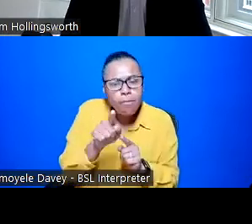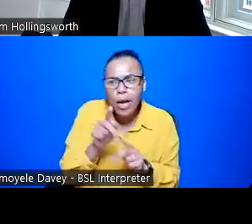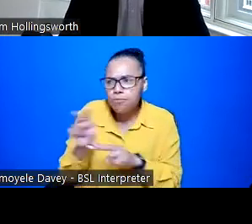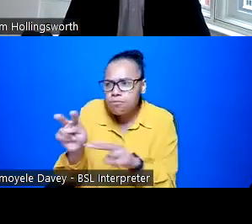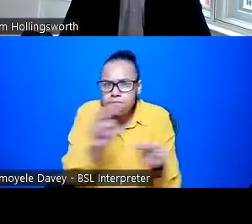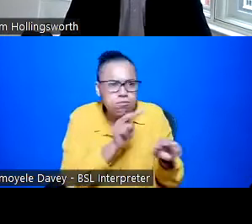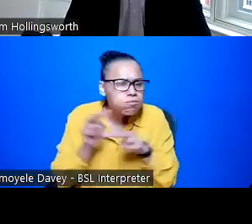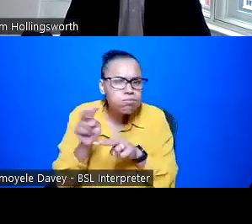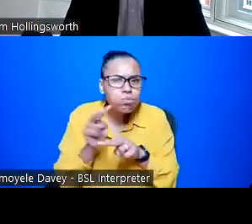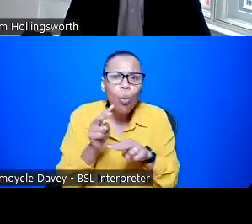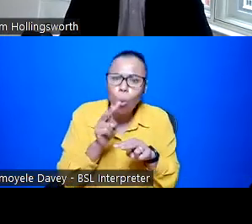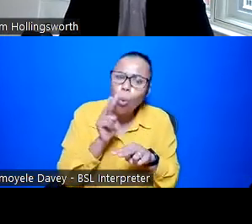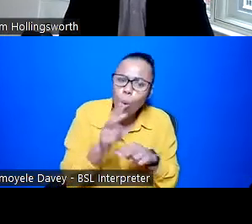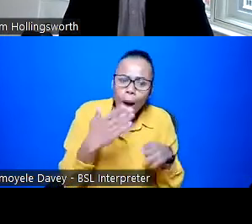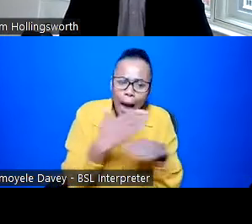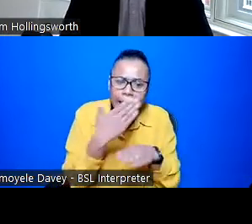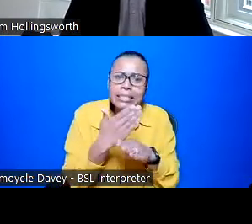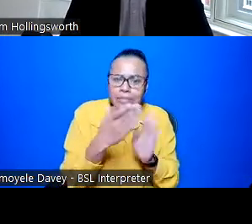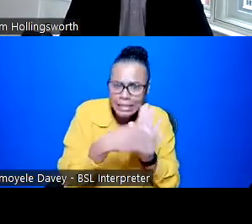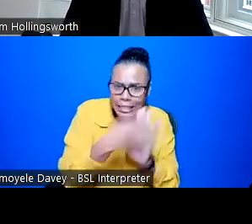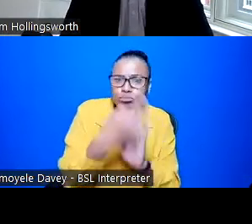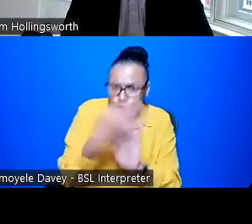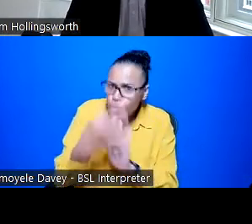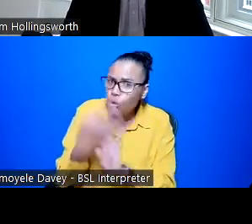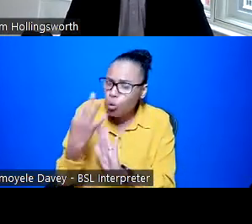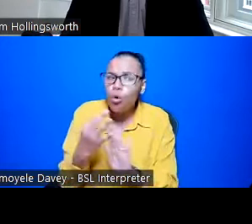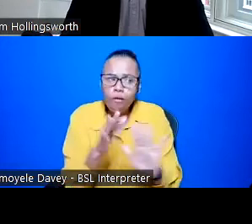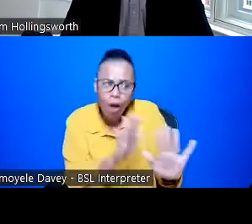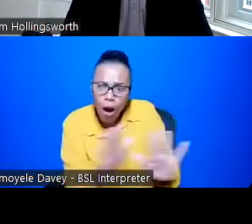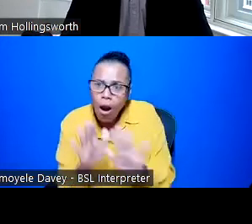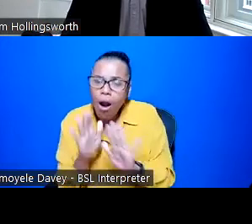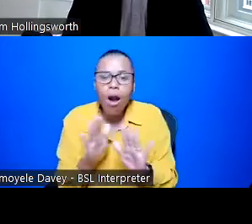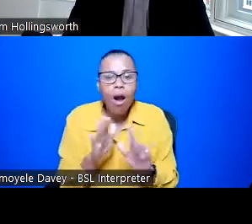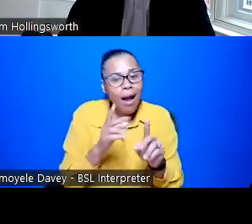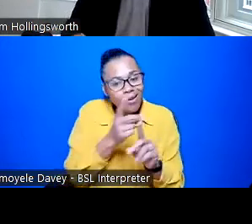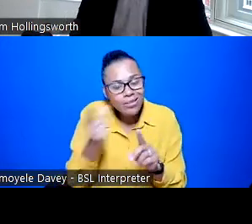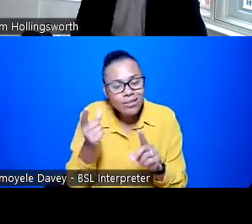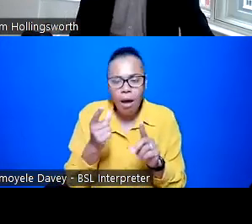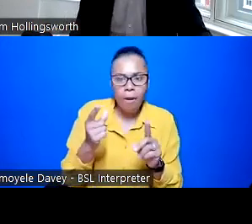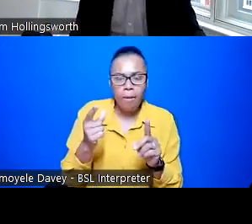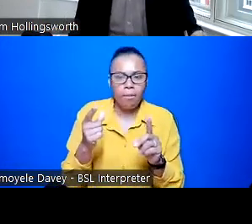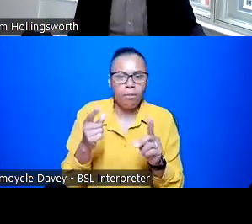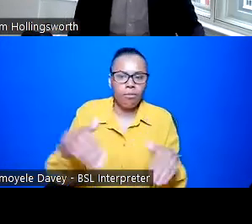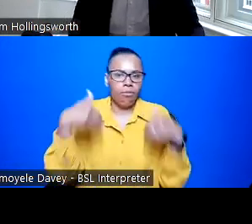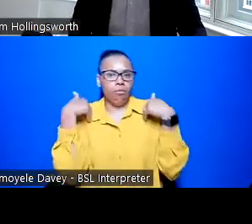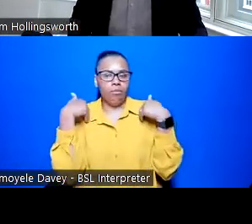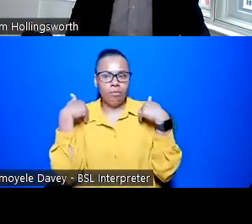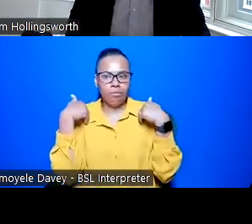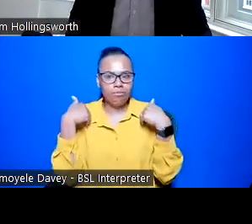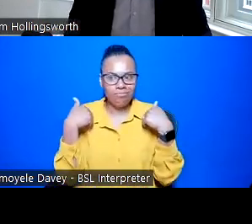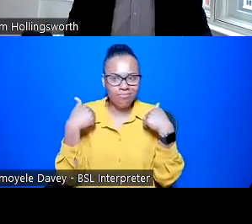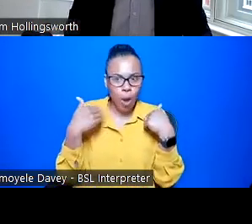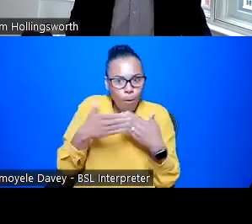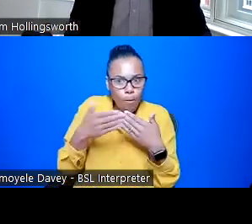of activity improve and increase, and levels of inactivity decrease. And I think that that was at least